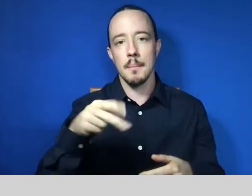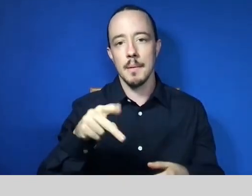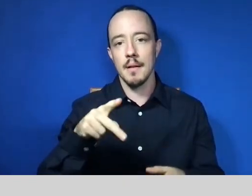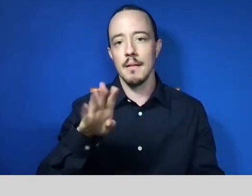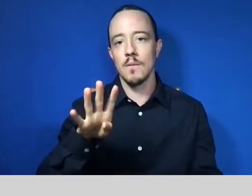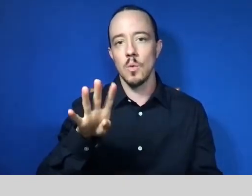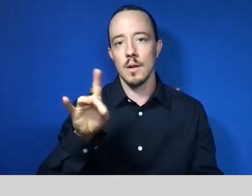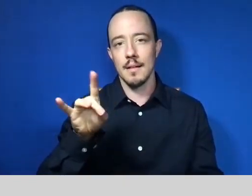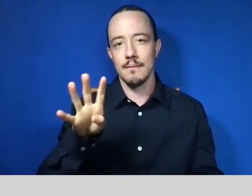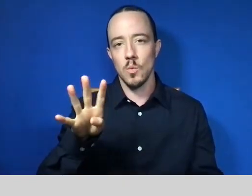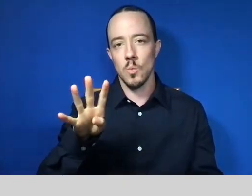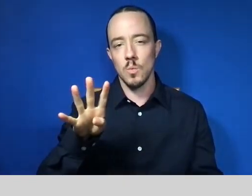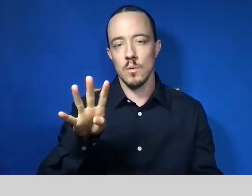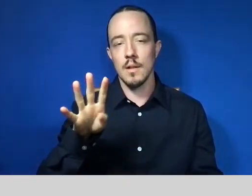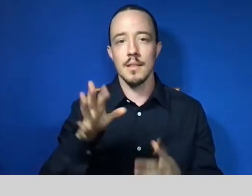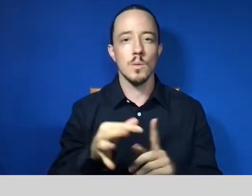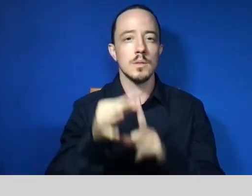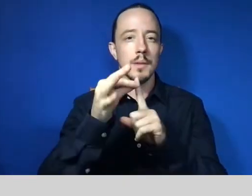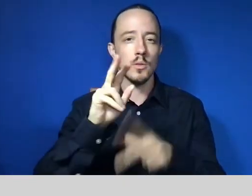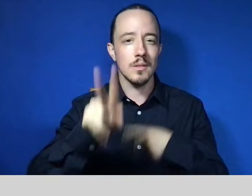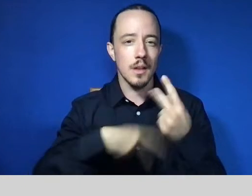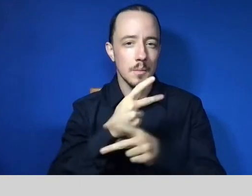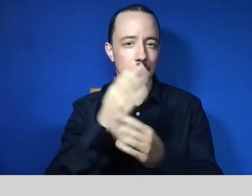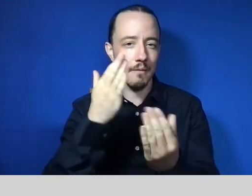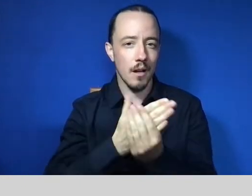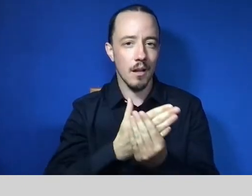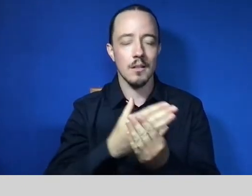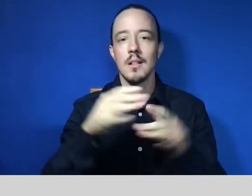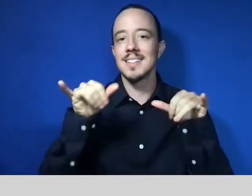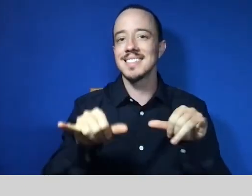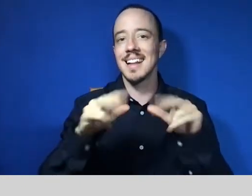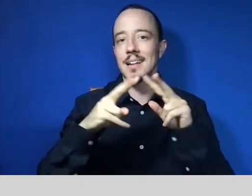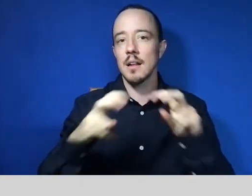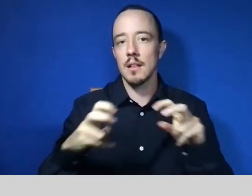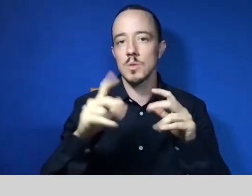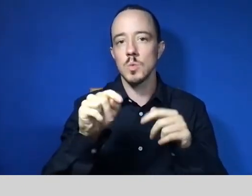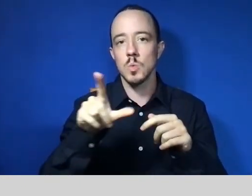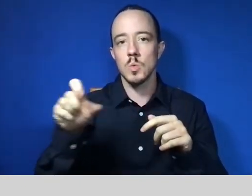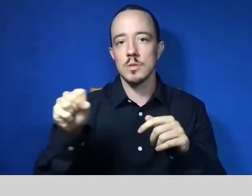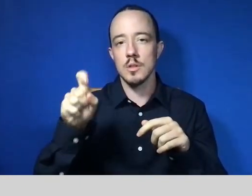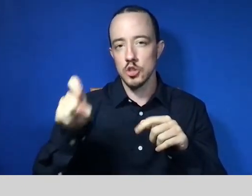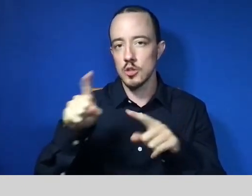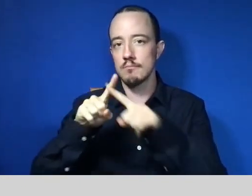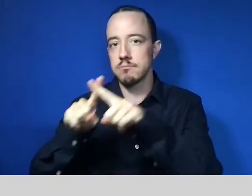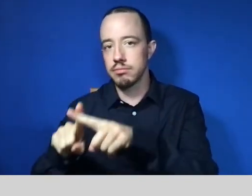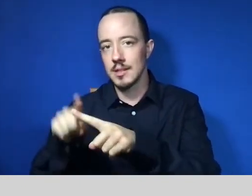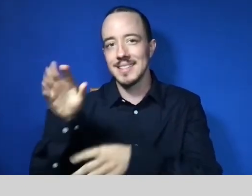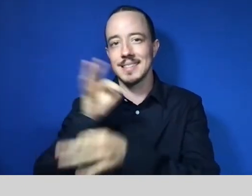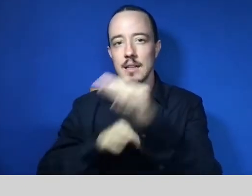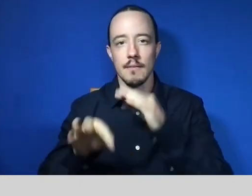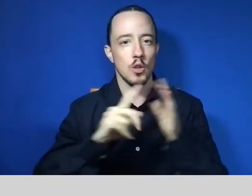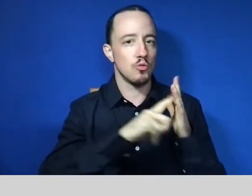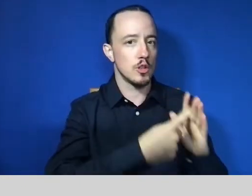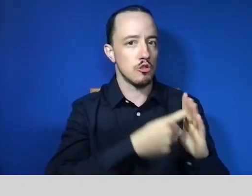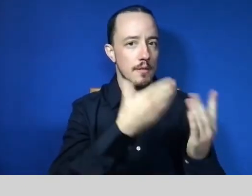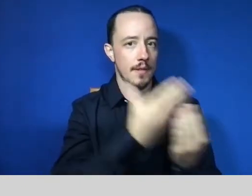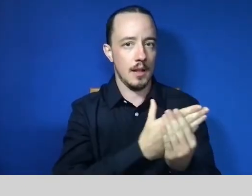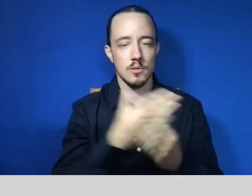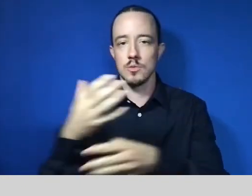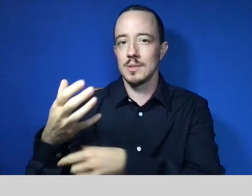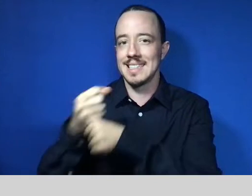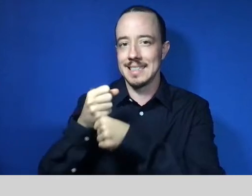484, and they are special files that static code analysis tools should use instead of the original files in order to